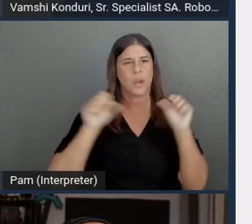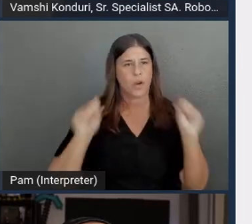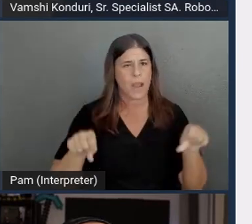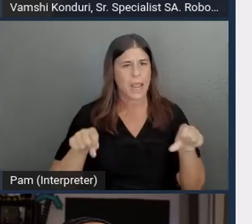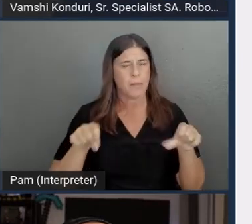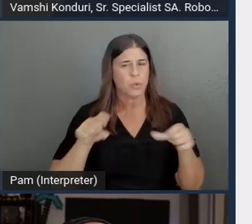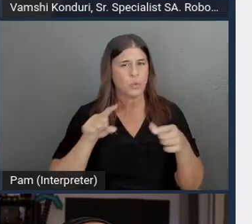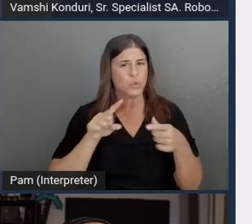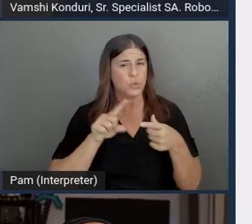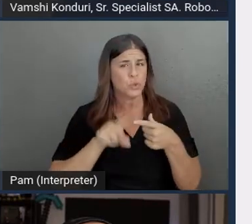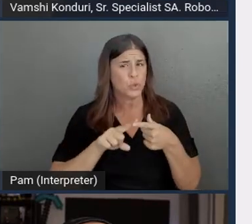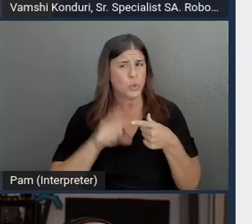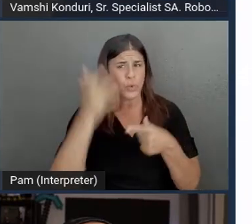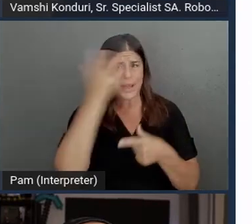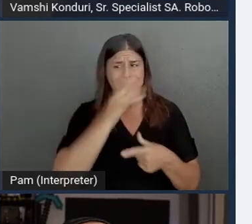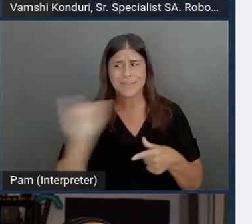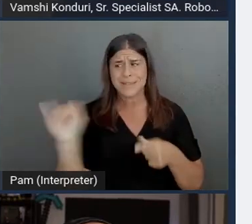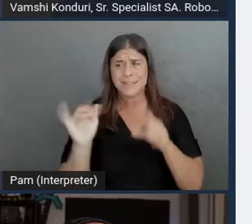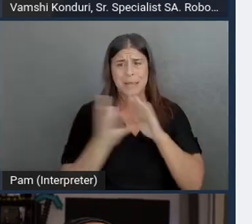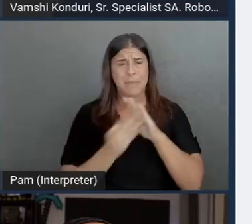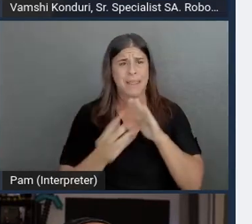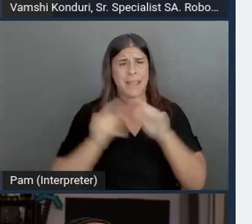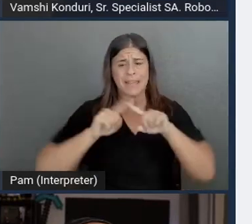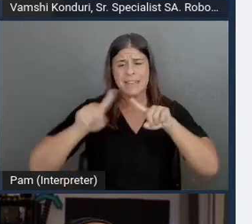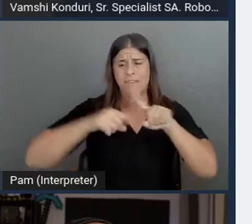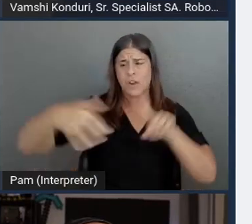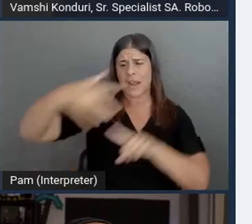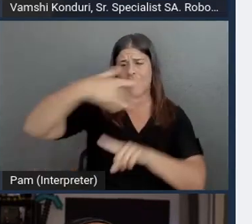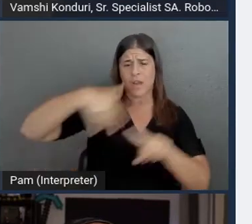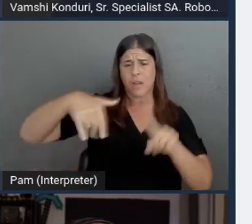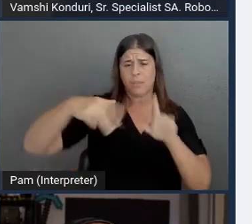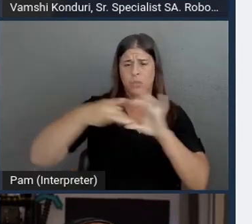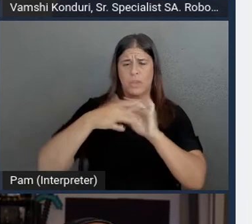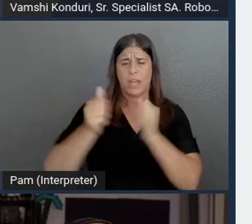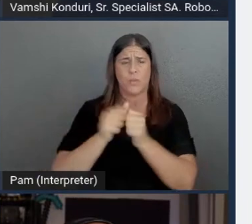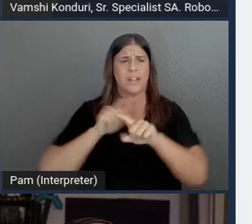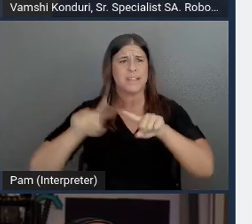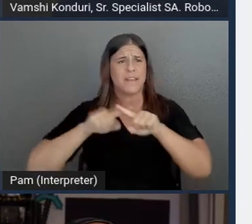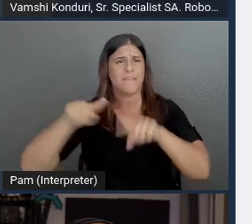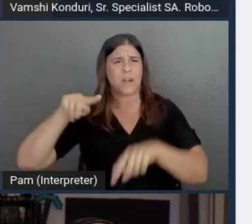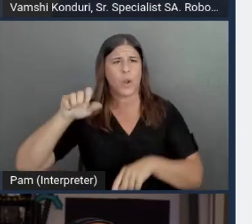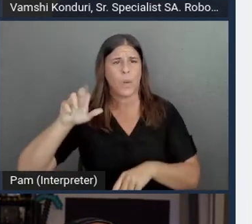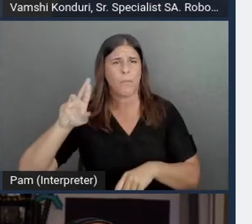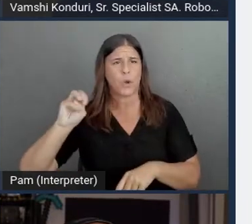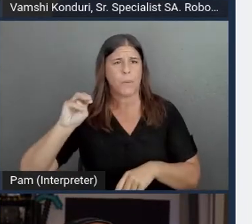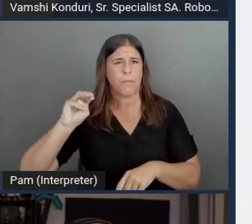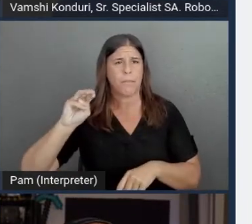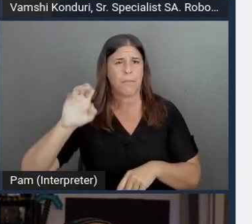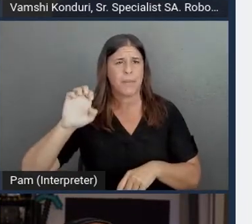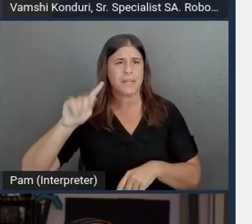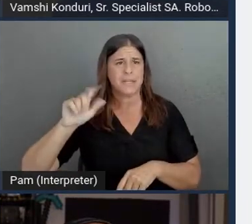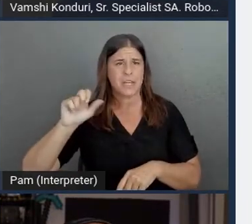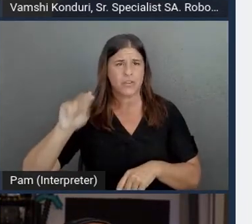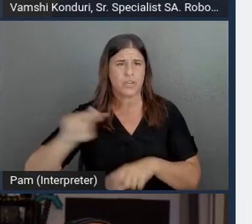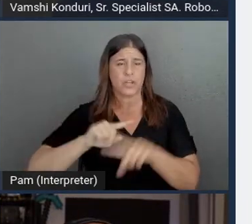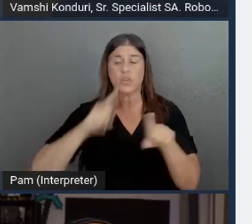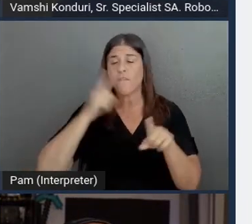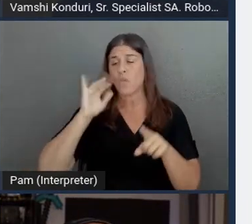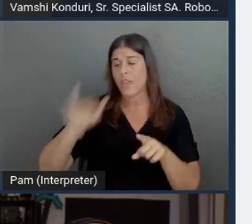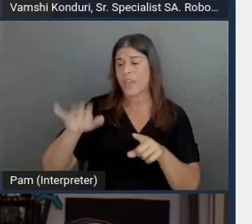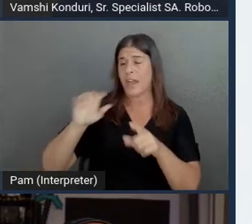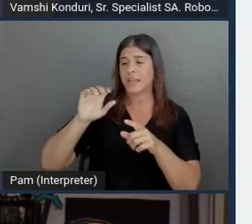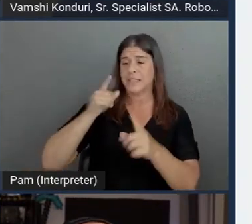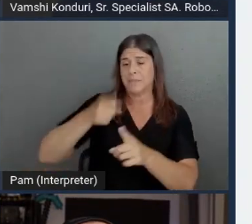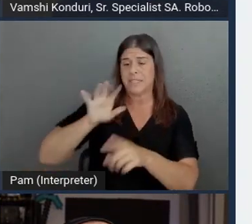to simulate different environments based on different permutations. So in the case of this new feature, we've added